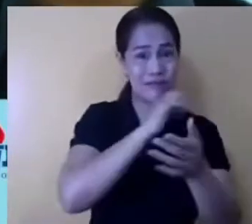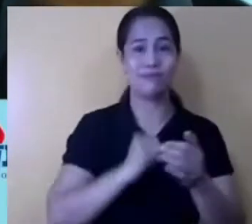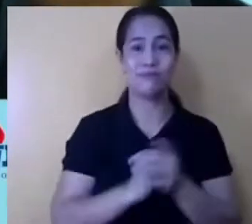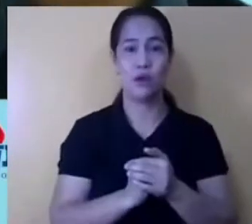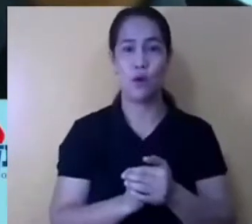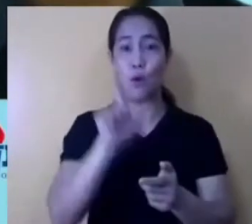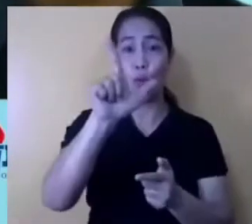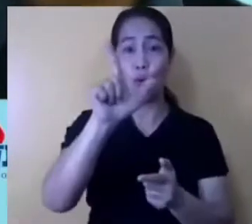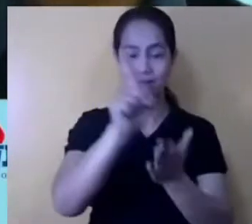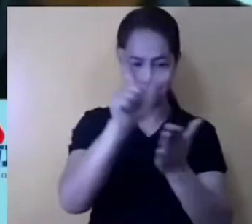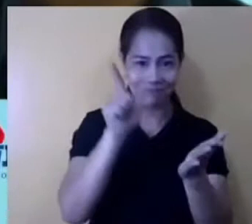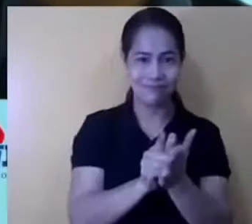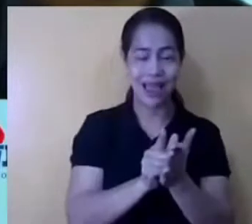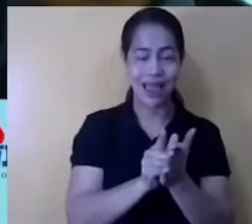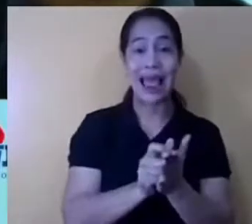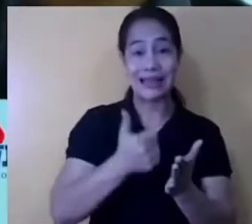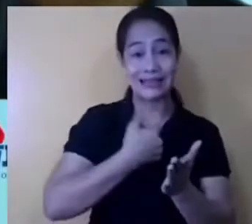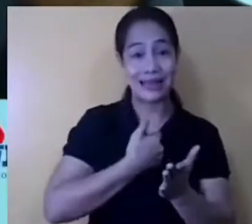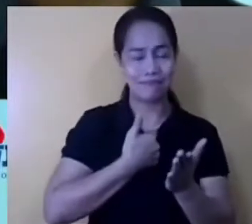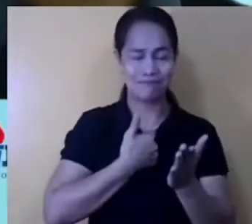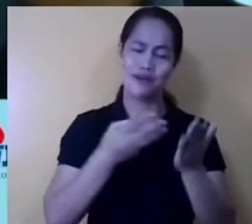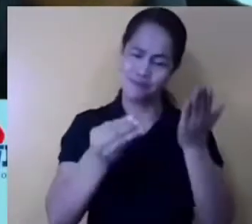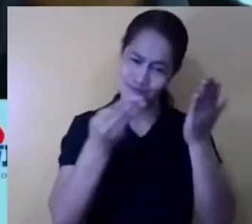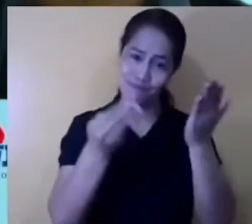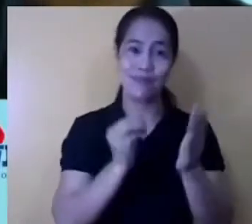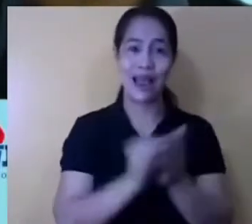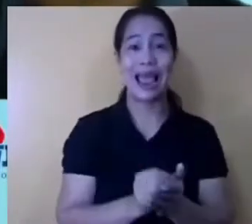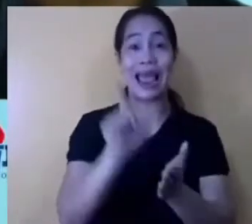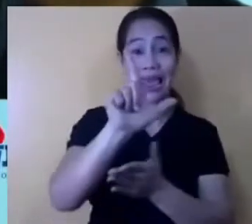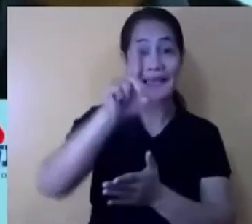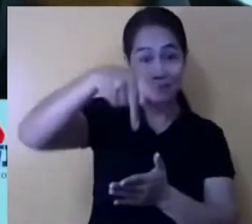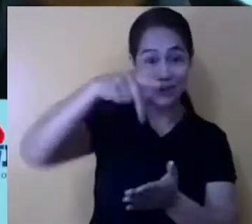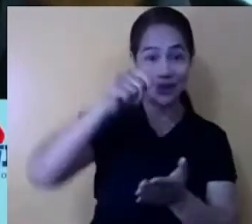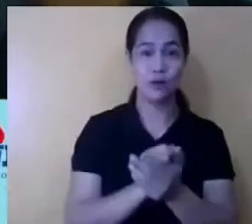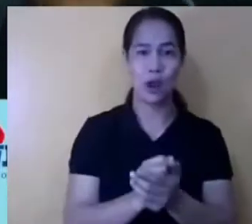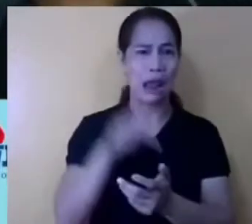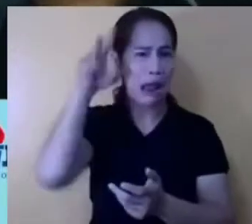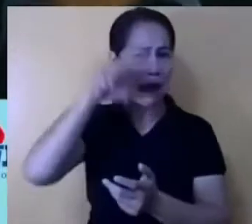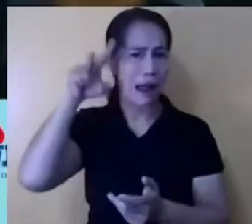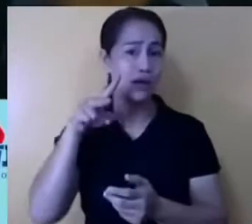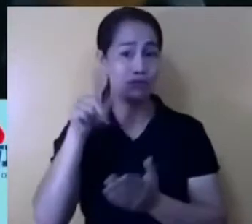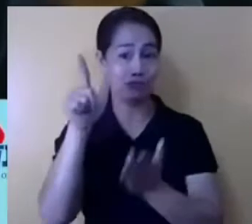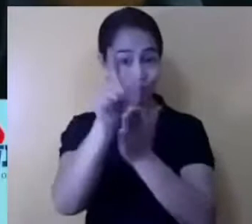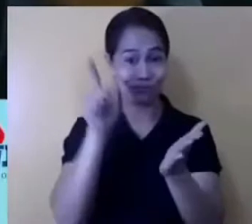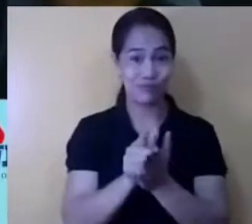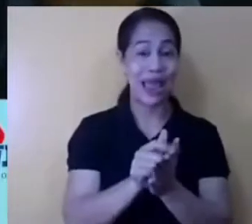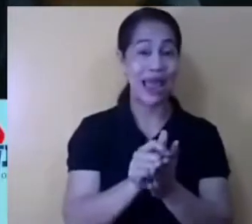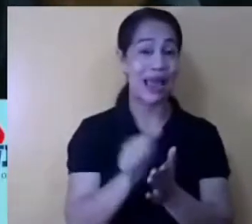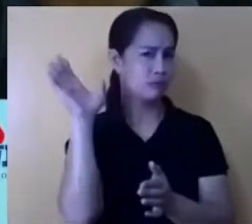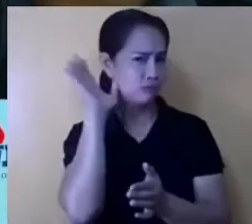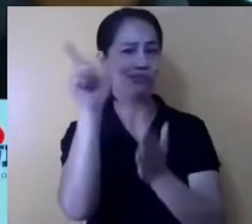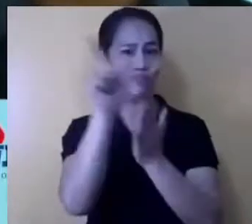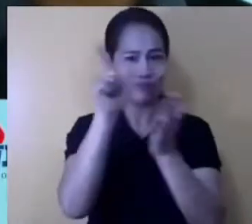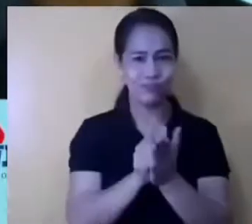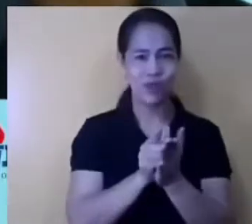a self-learning module, a lesson plan, a video lesson, an audio lesson, or other